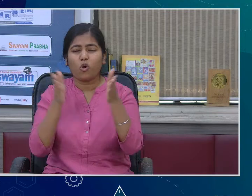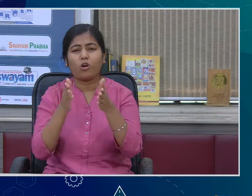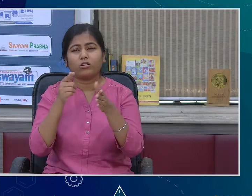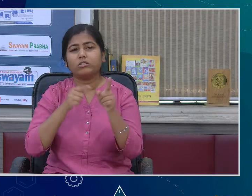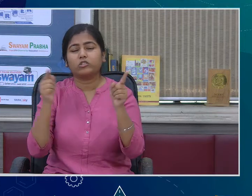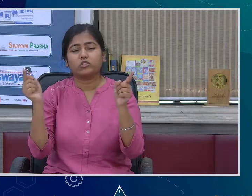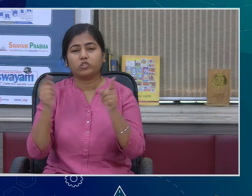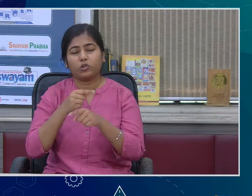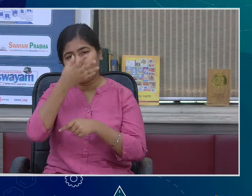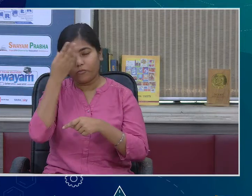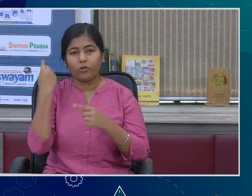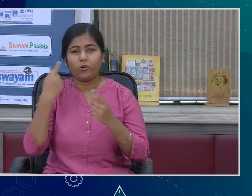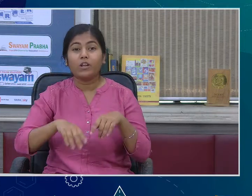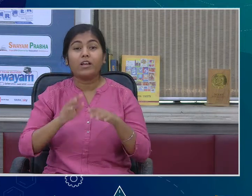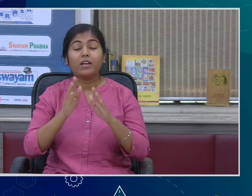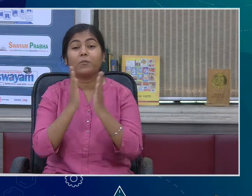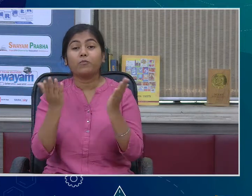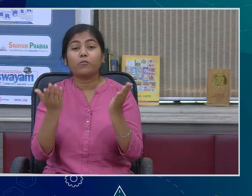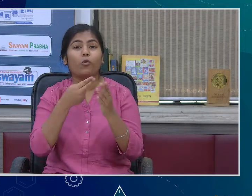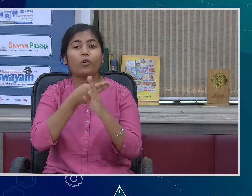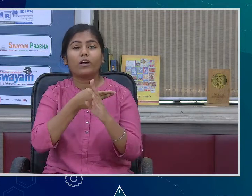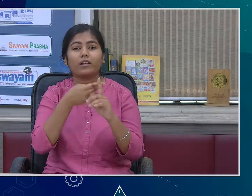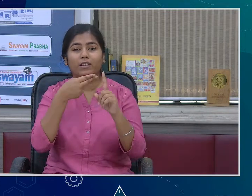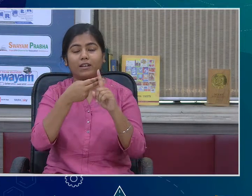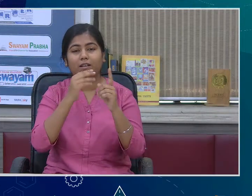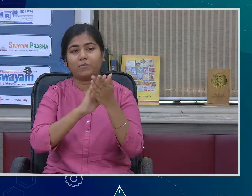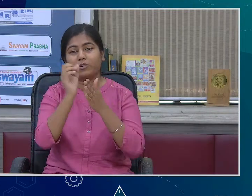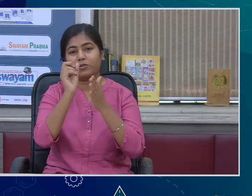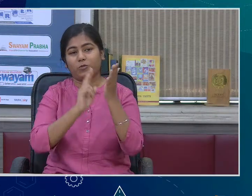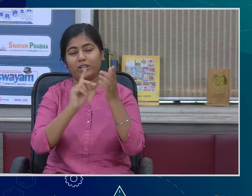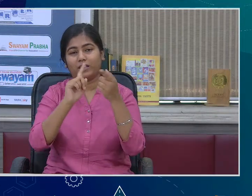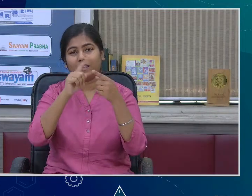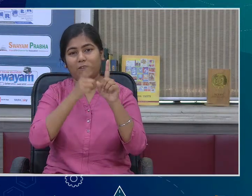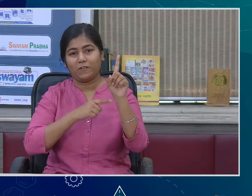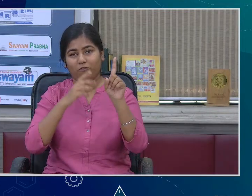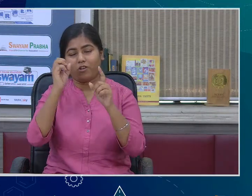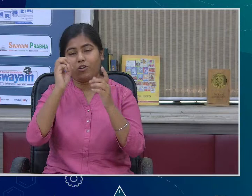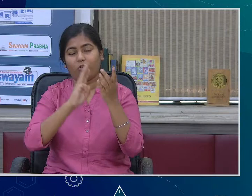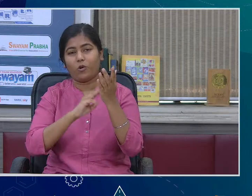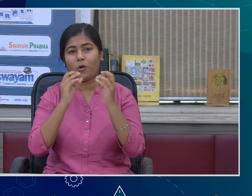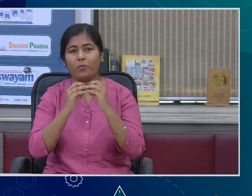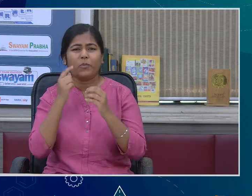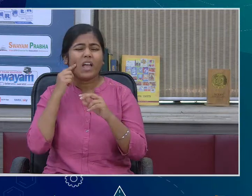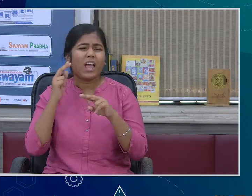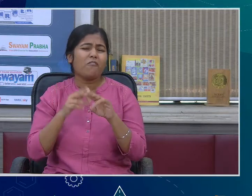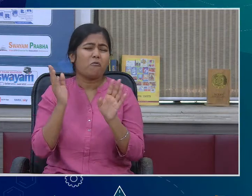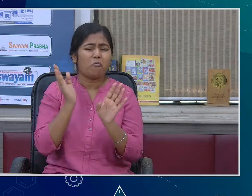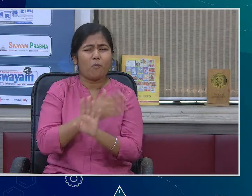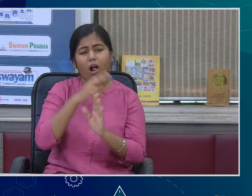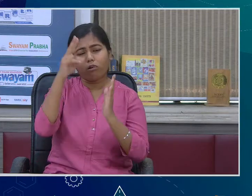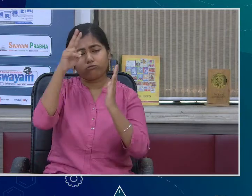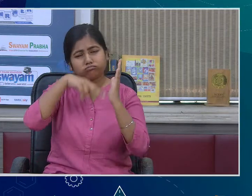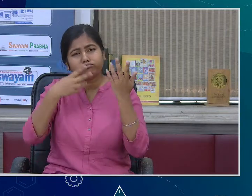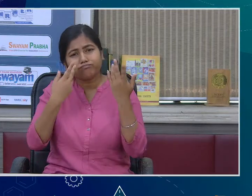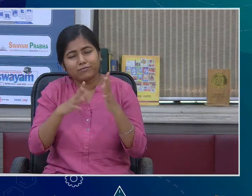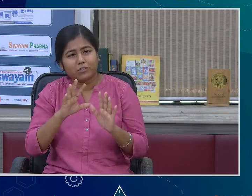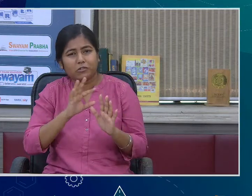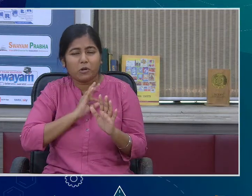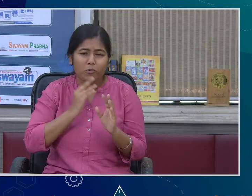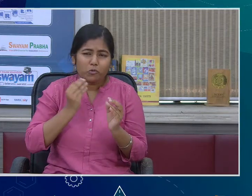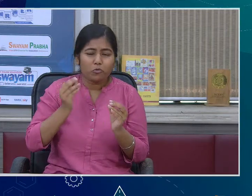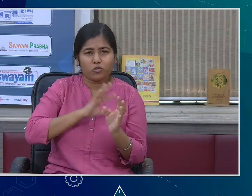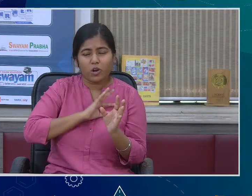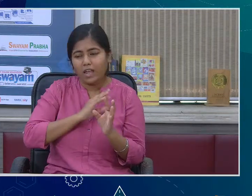book titled Honey Dew. And if you have read this story, you liked it, there's something you didn't like,